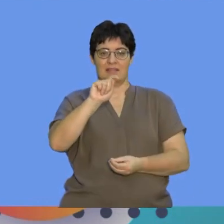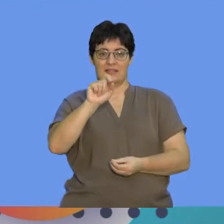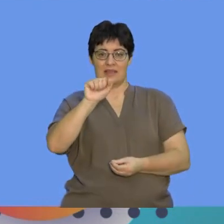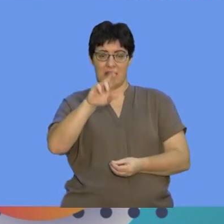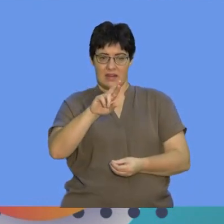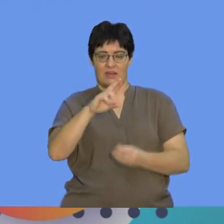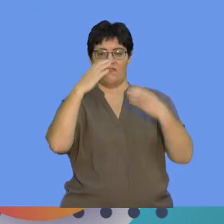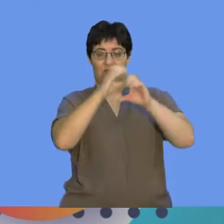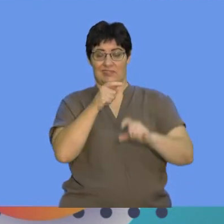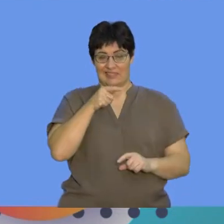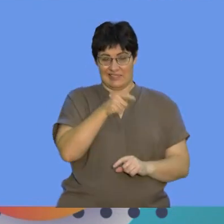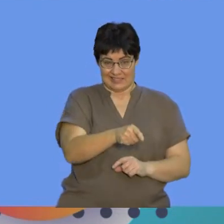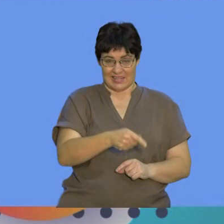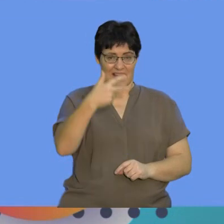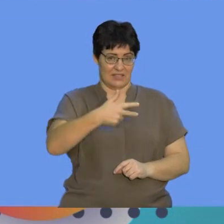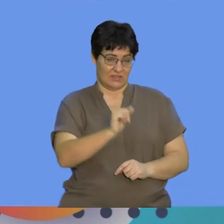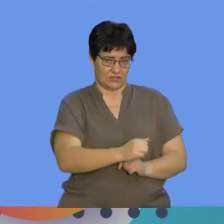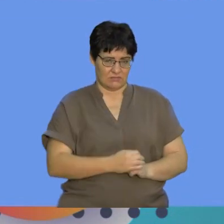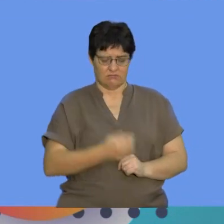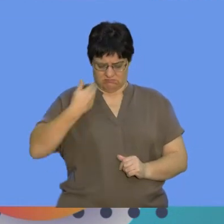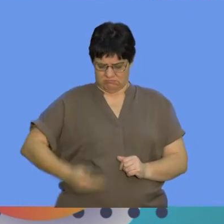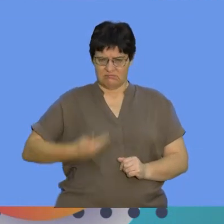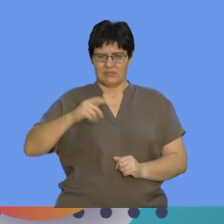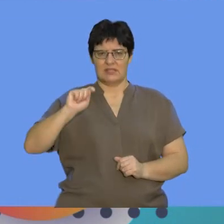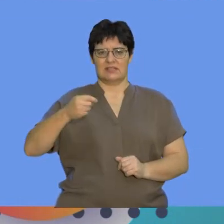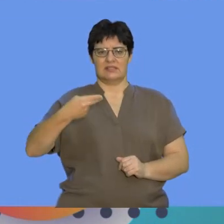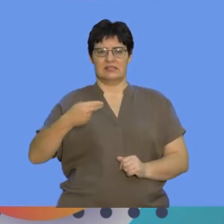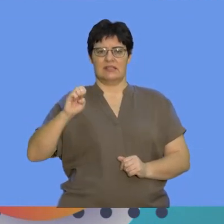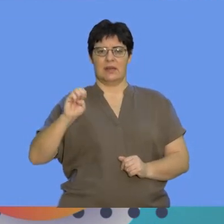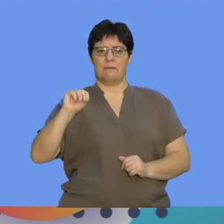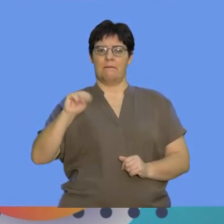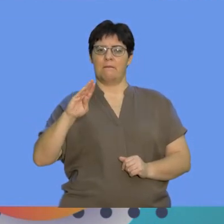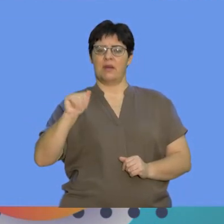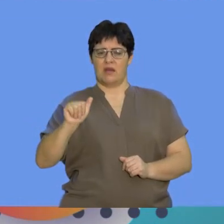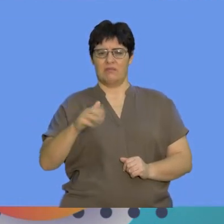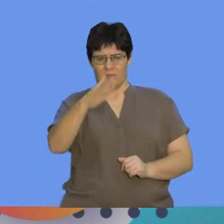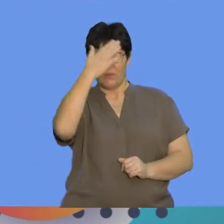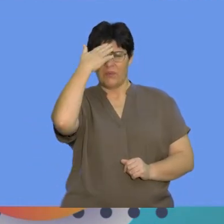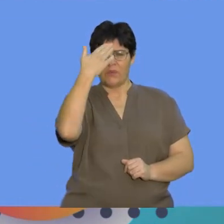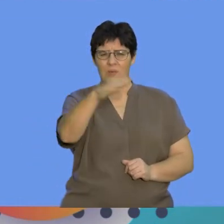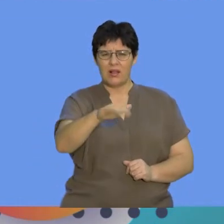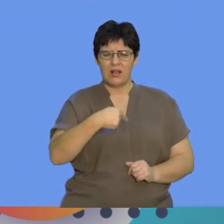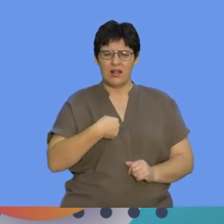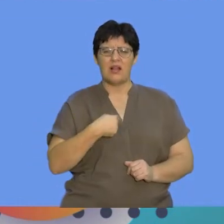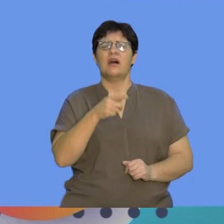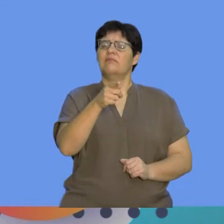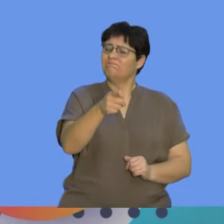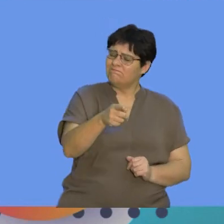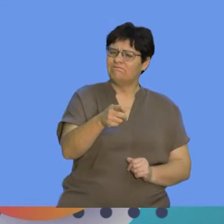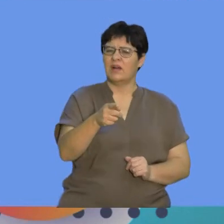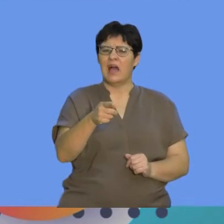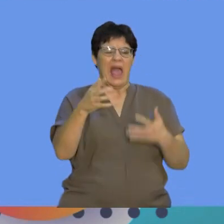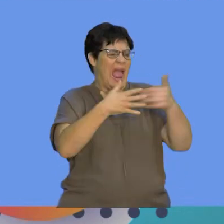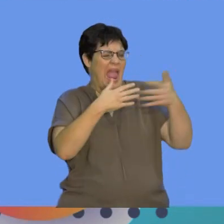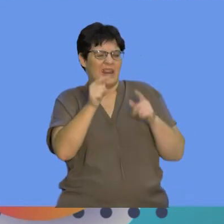Ncube. By now we probably familiar with that anything that exists around us is actually a